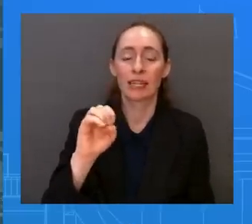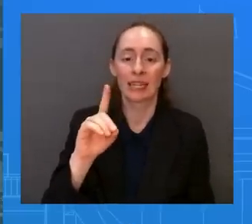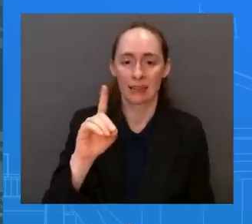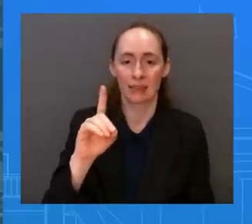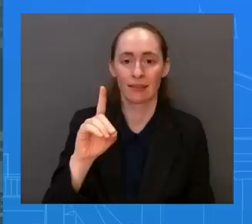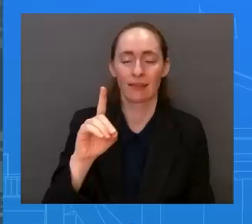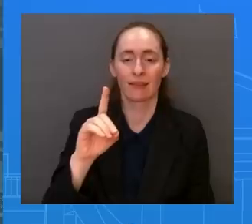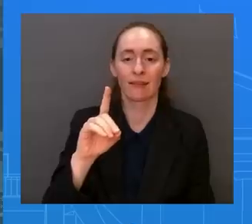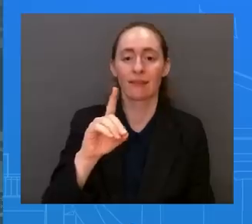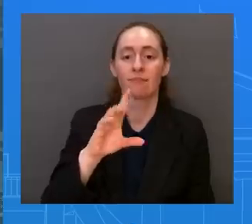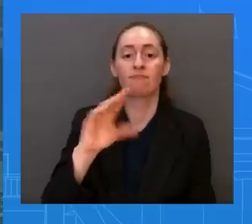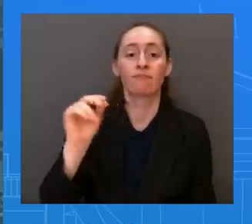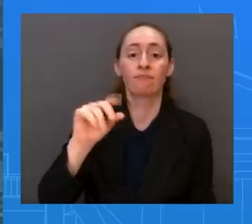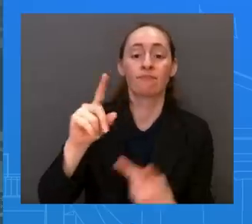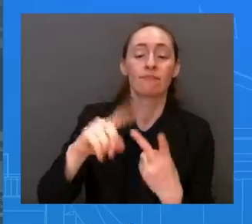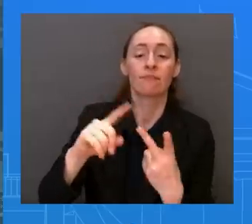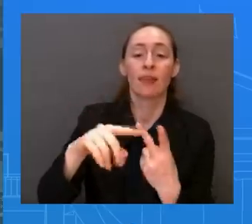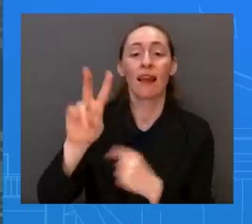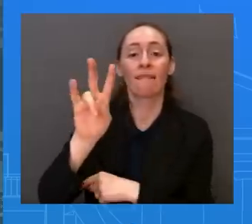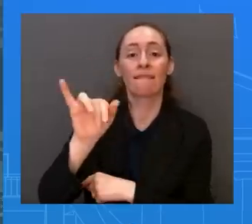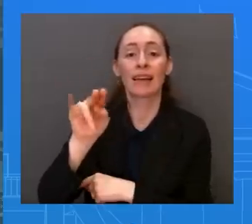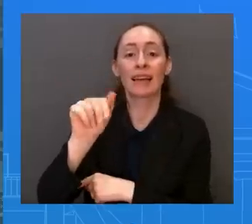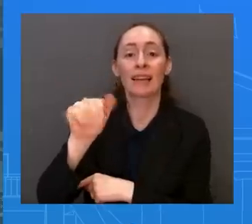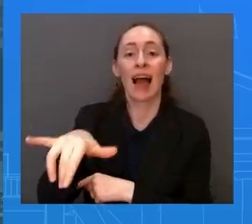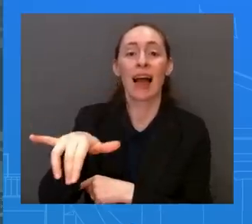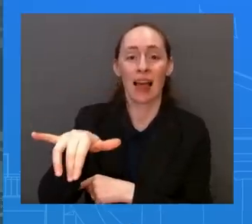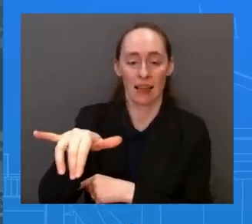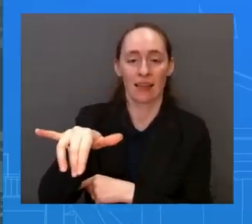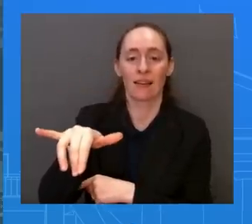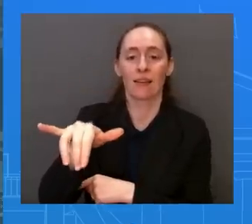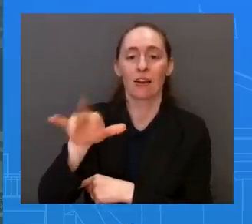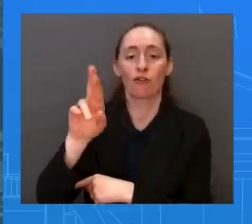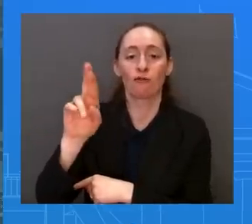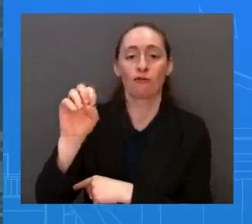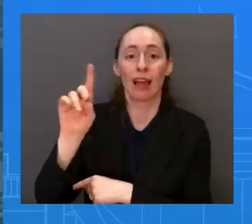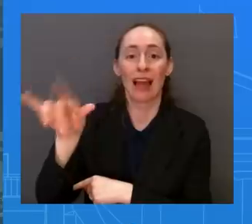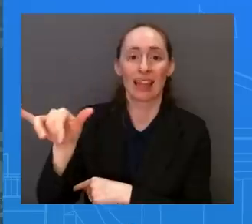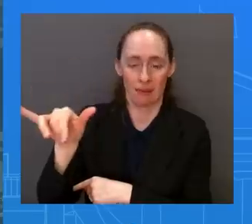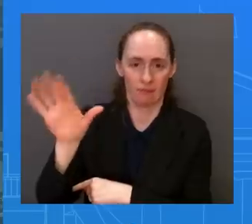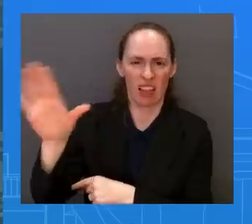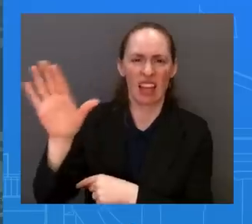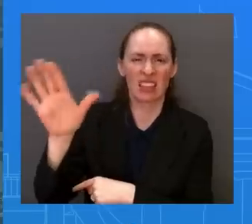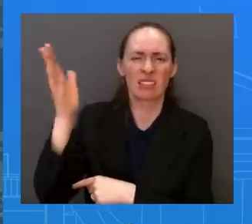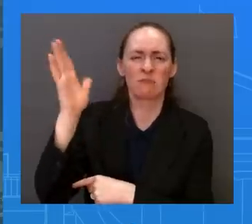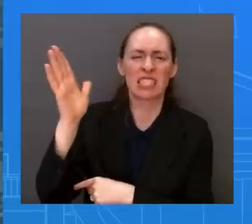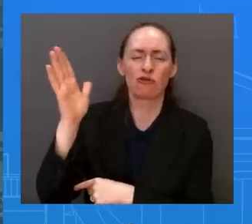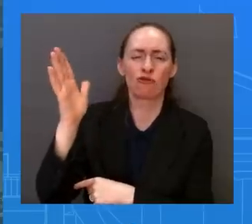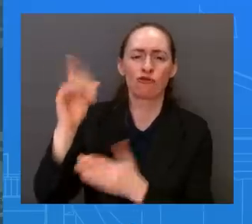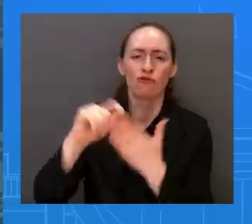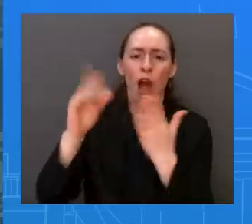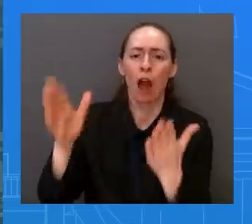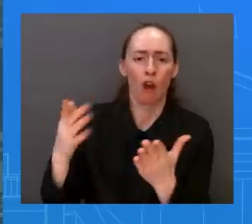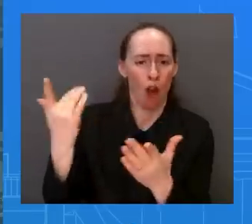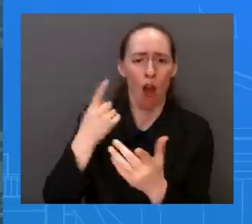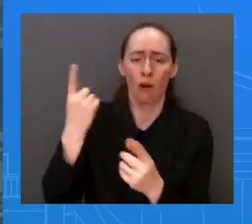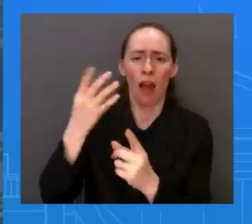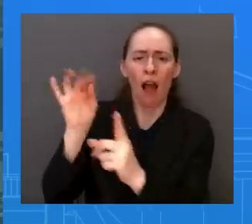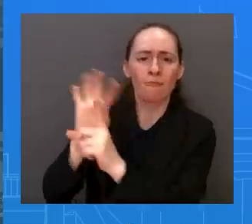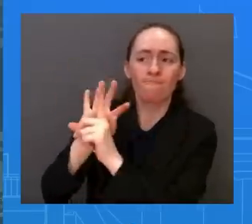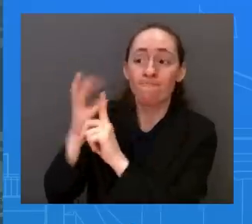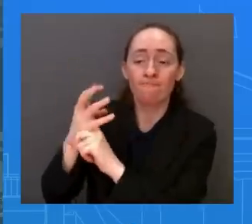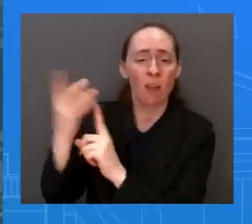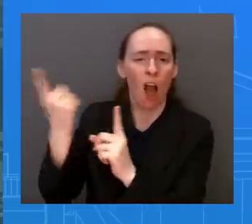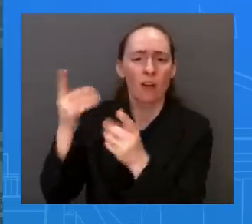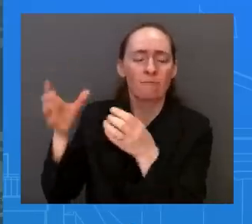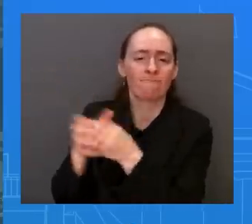his speechwriter. And so that was kind of the makeup of the weekend, and certainly not going to get ahead of anything else from